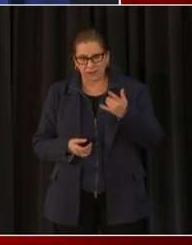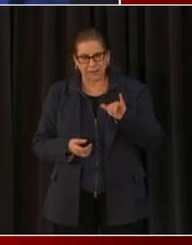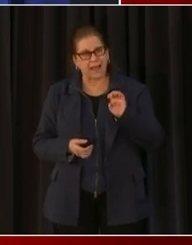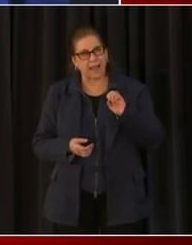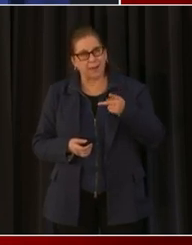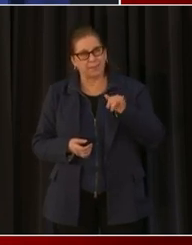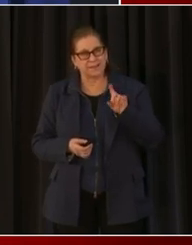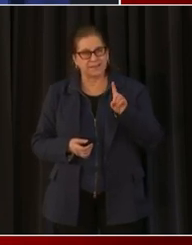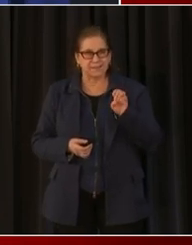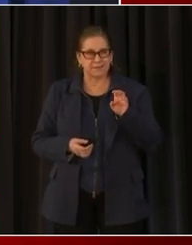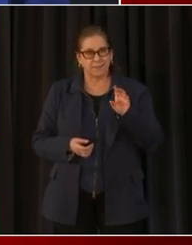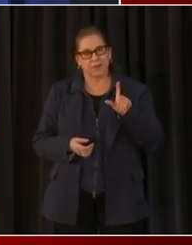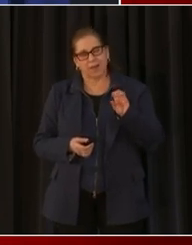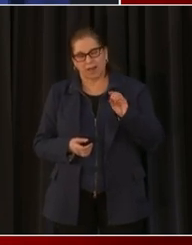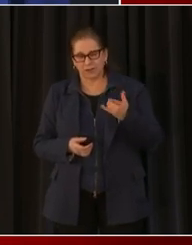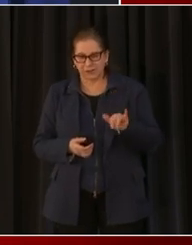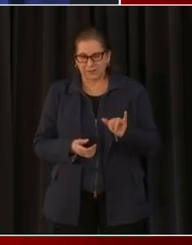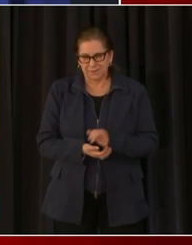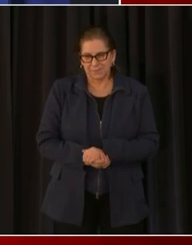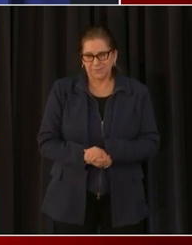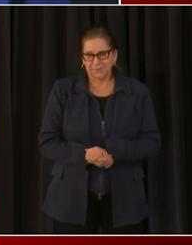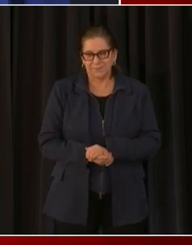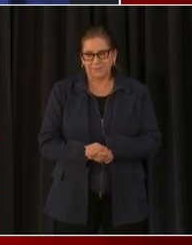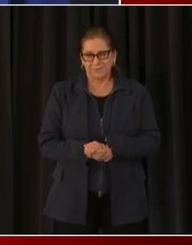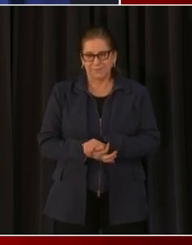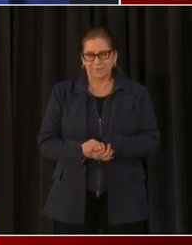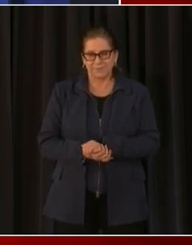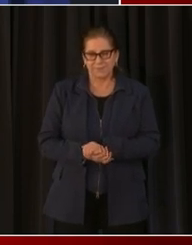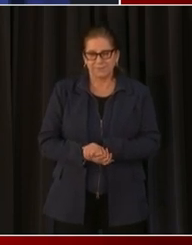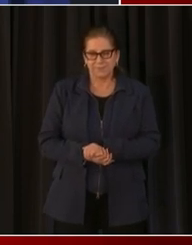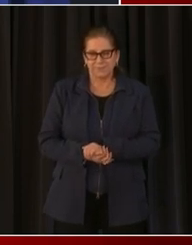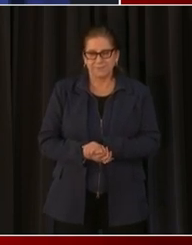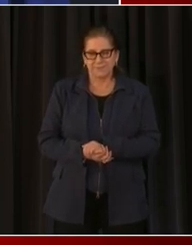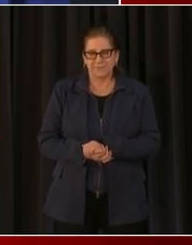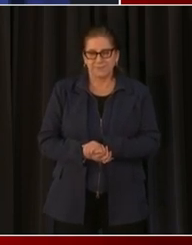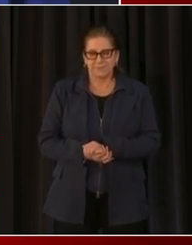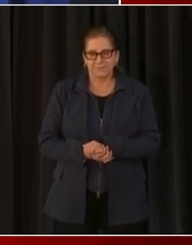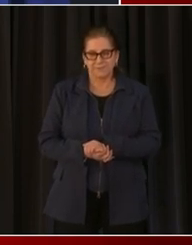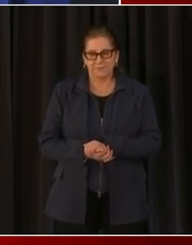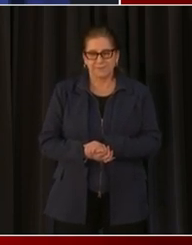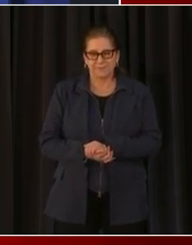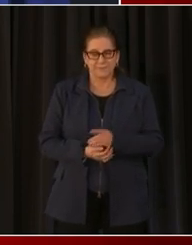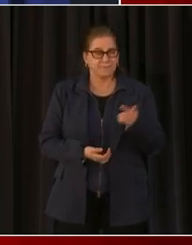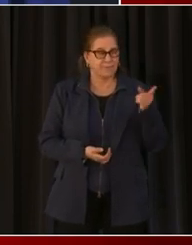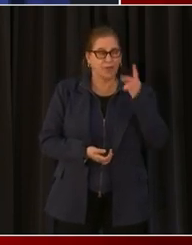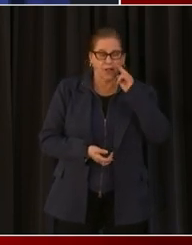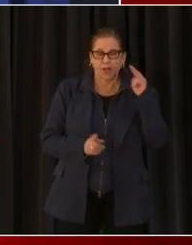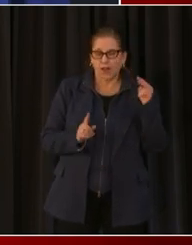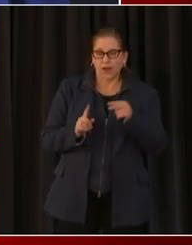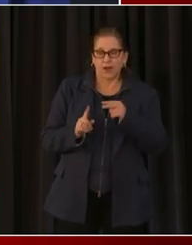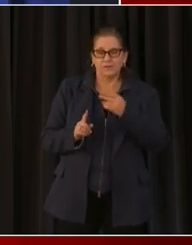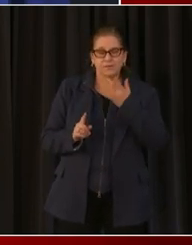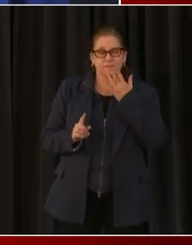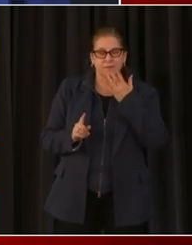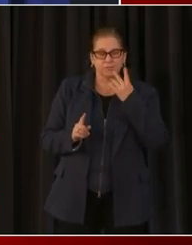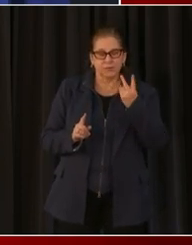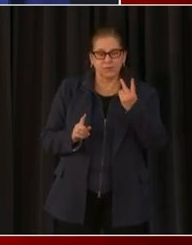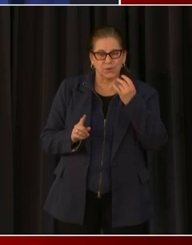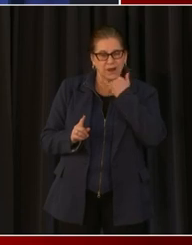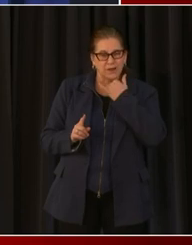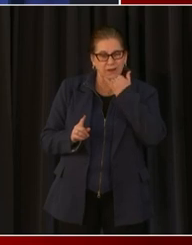error. That may be something that is overlooked, and I believe I've talked about it here in this forum as to why we were being very comprehensive